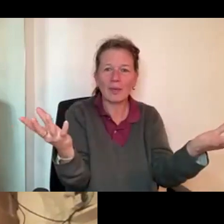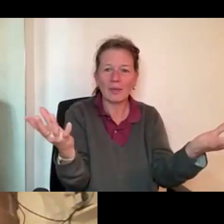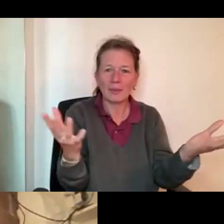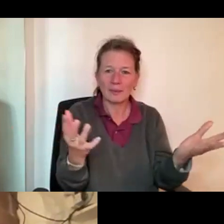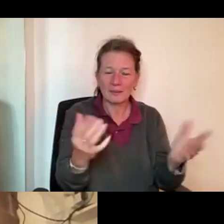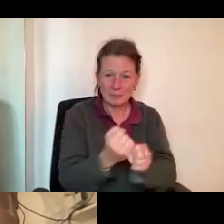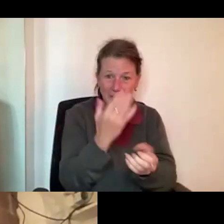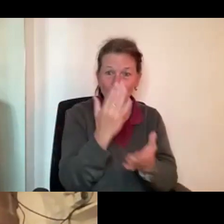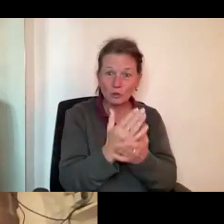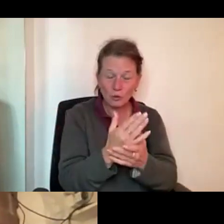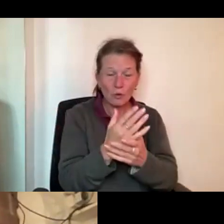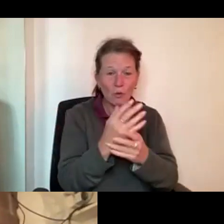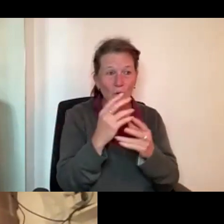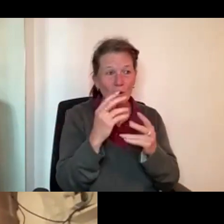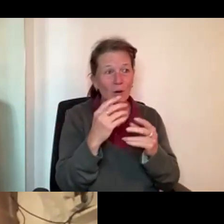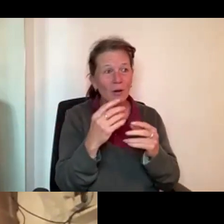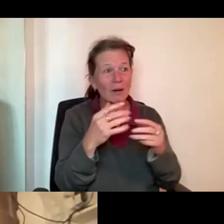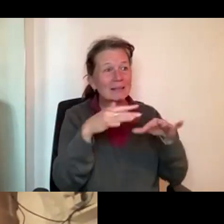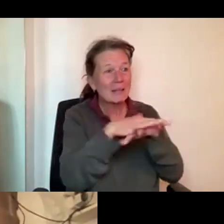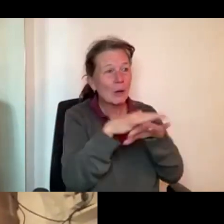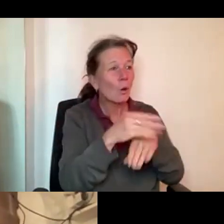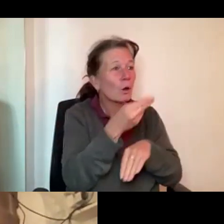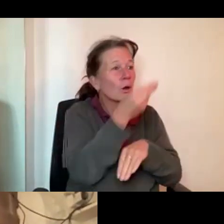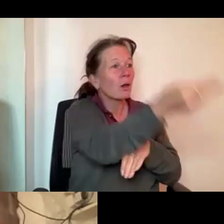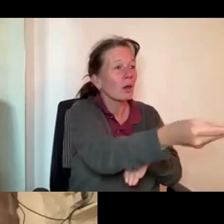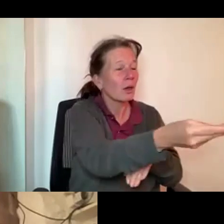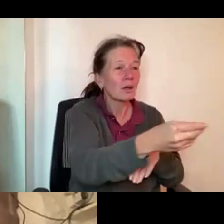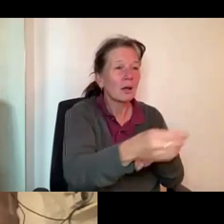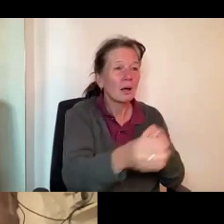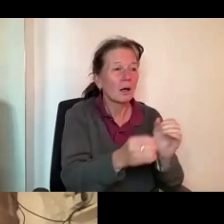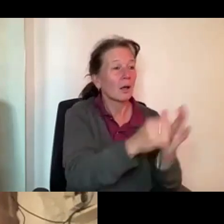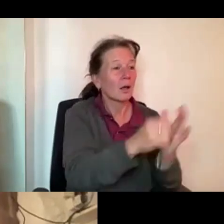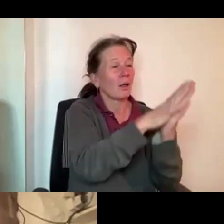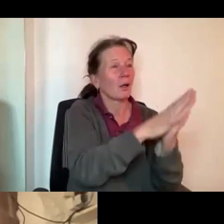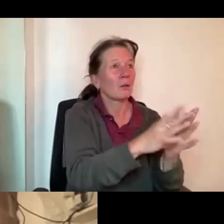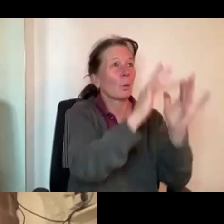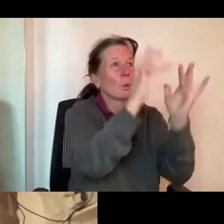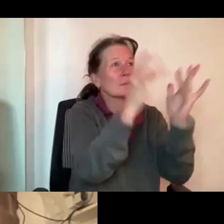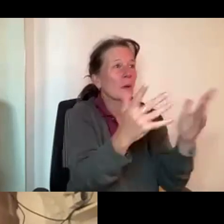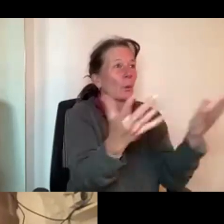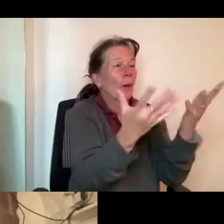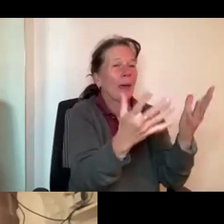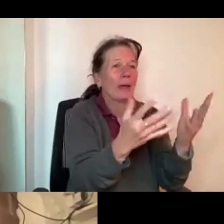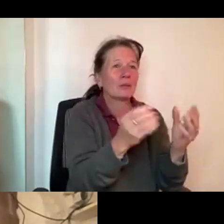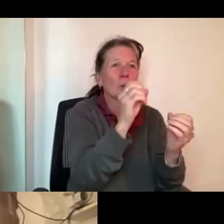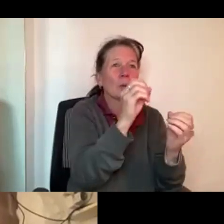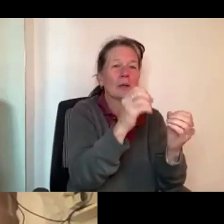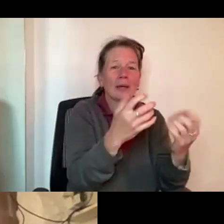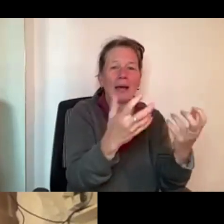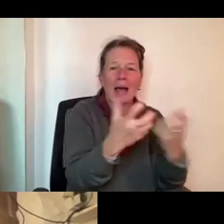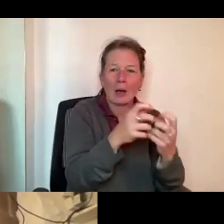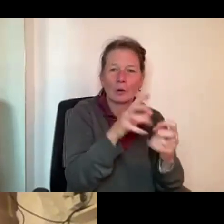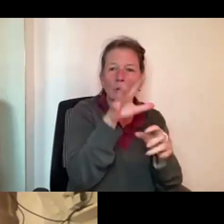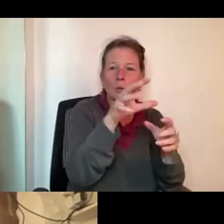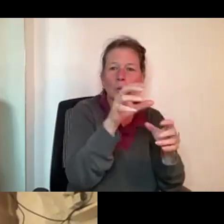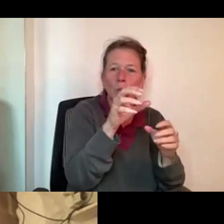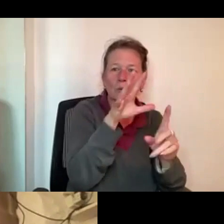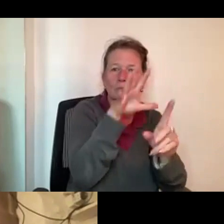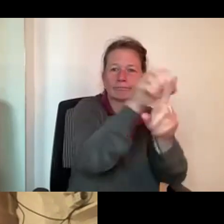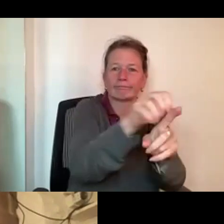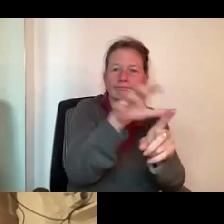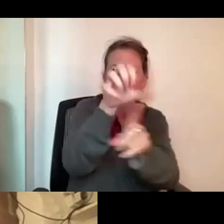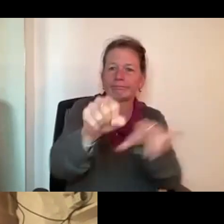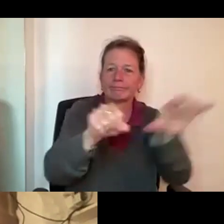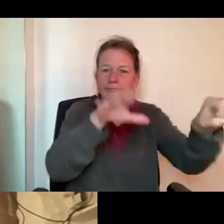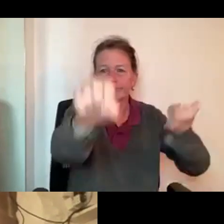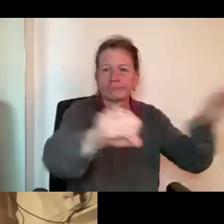are looking at, what are those networks that you're utilizing? Who are the people that are getting that open call out there for you to make sure that it's reaching the right people that you want to